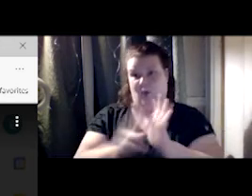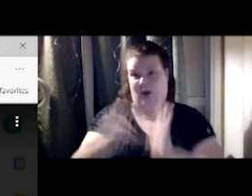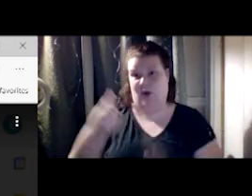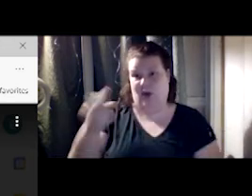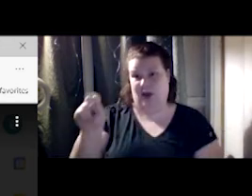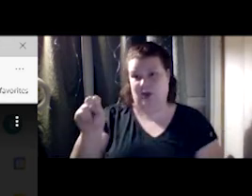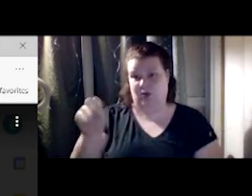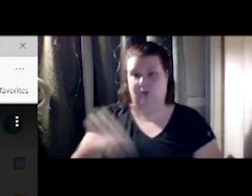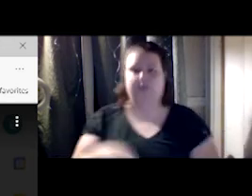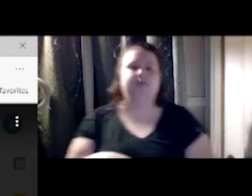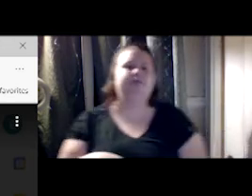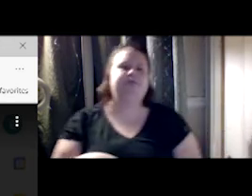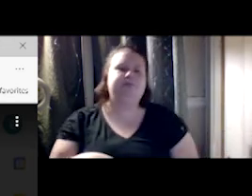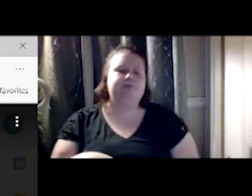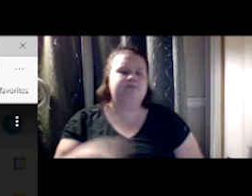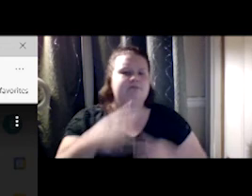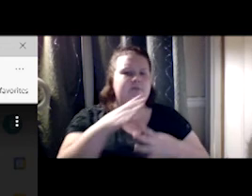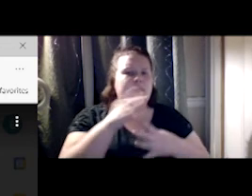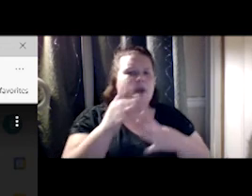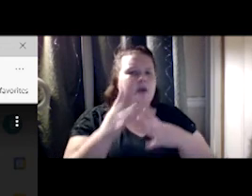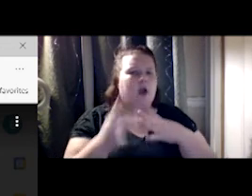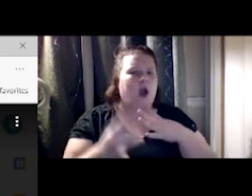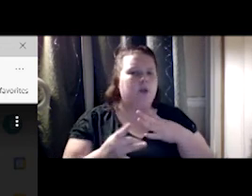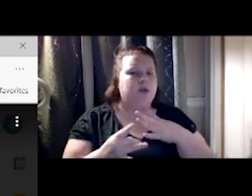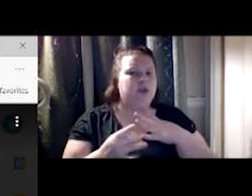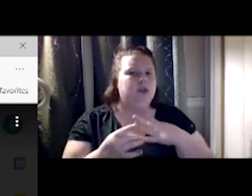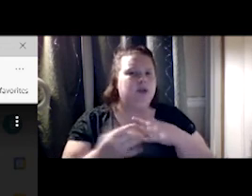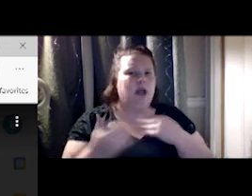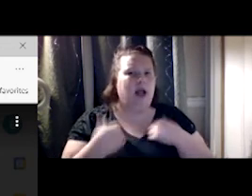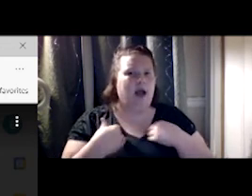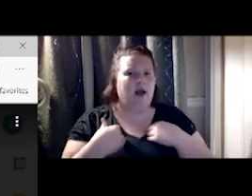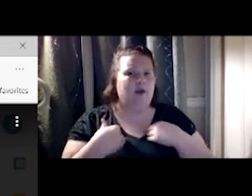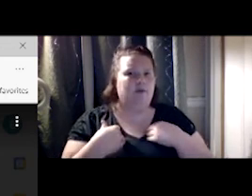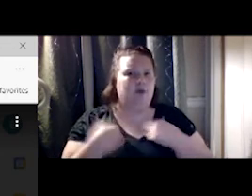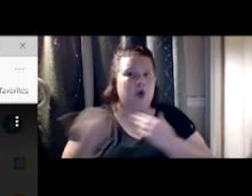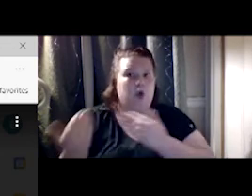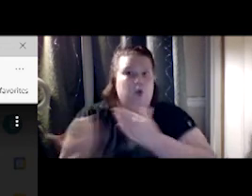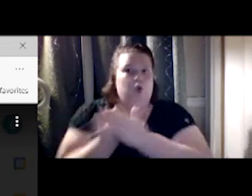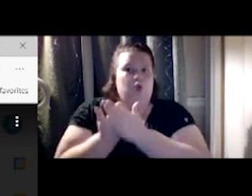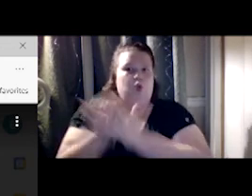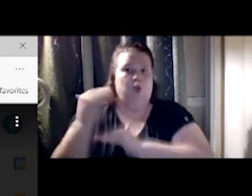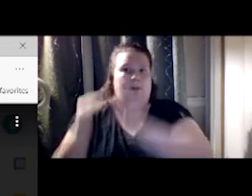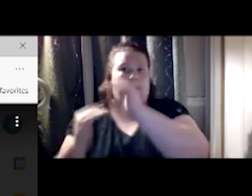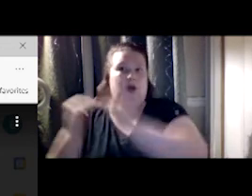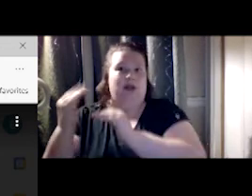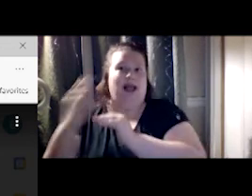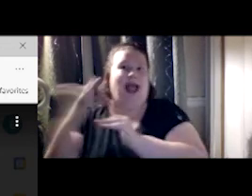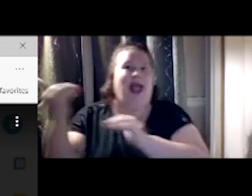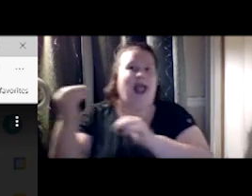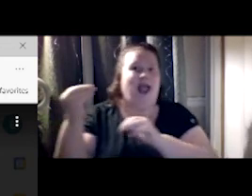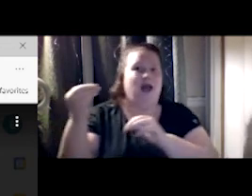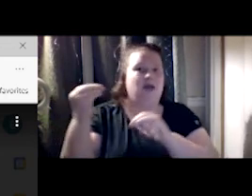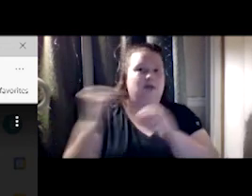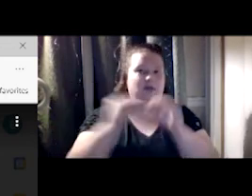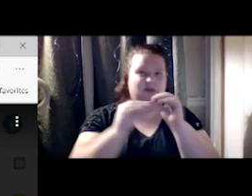option that has, both renovation and new, or like maybe,